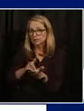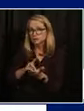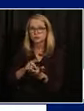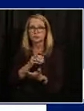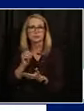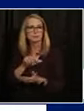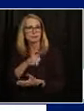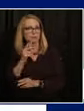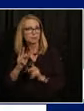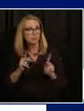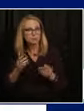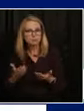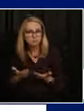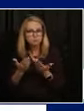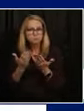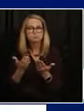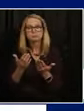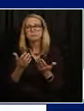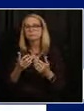saying, what